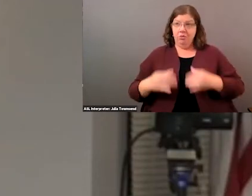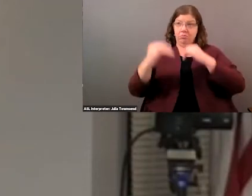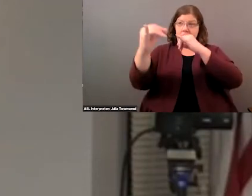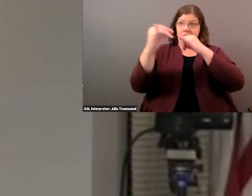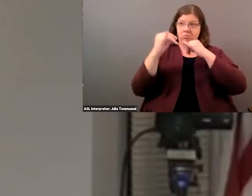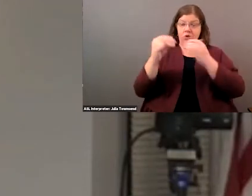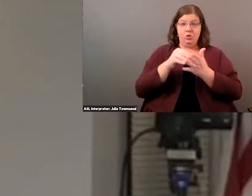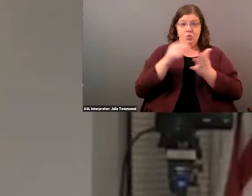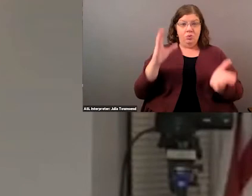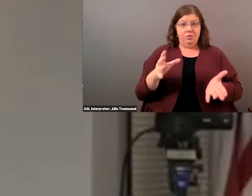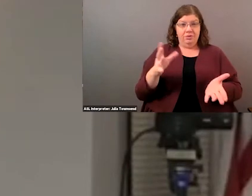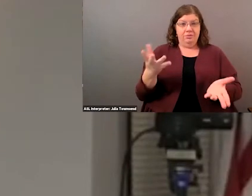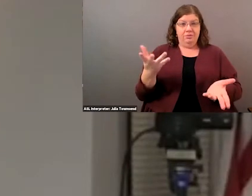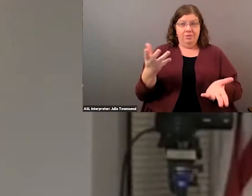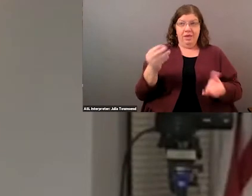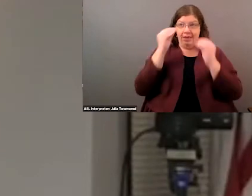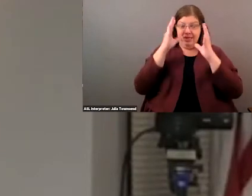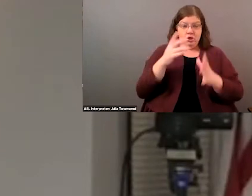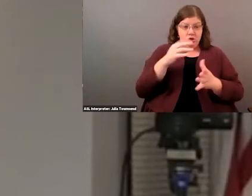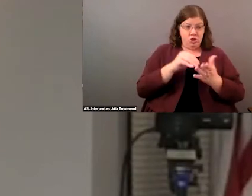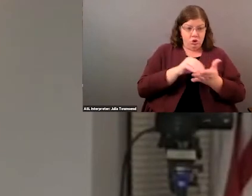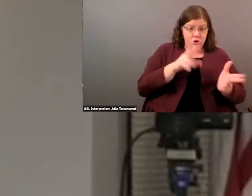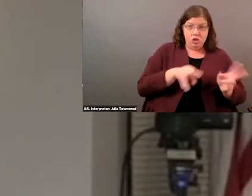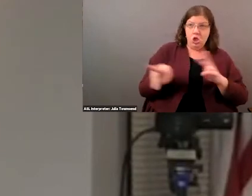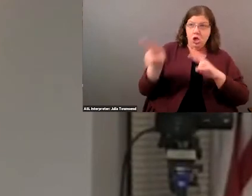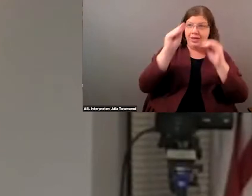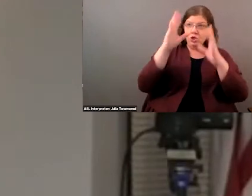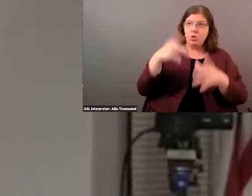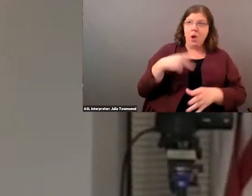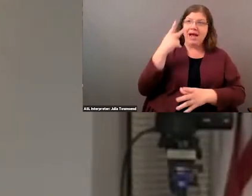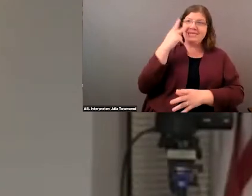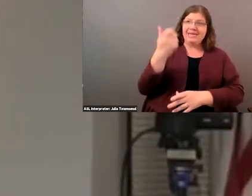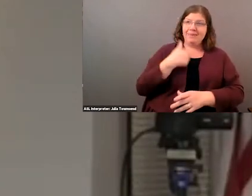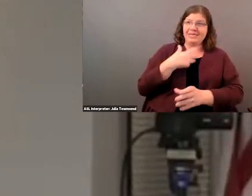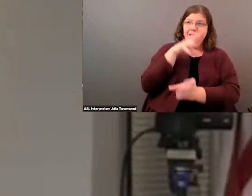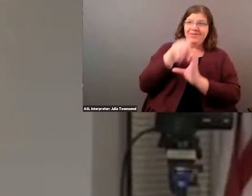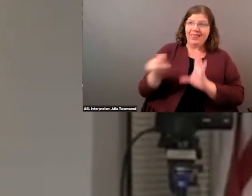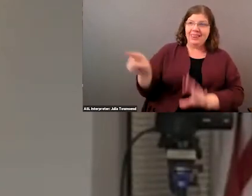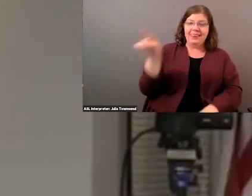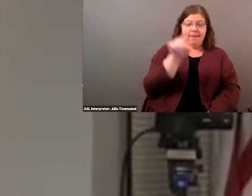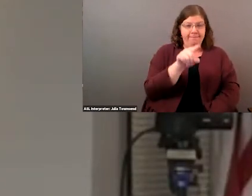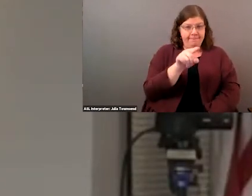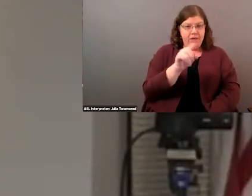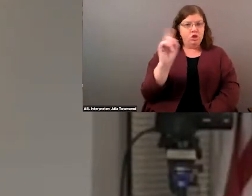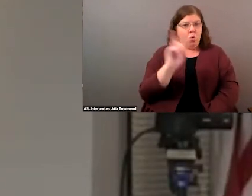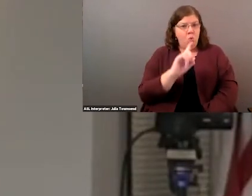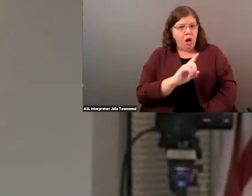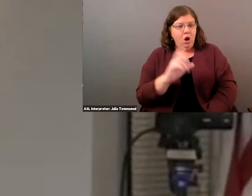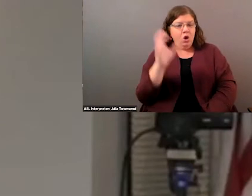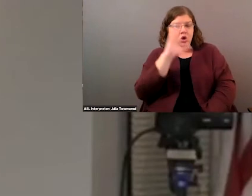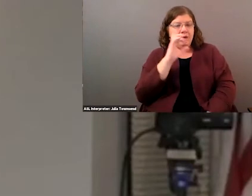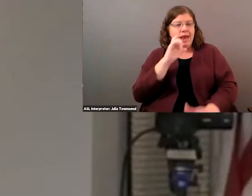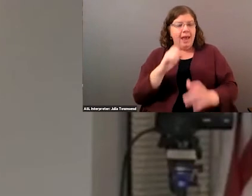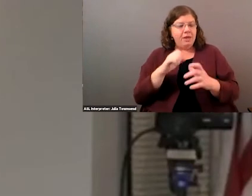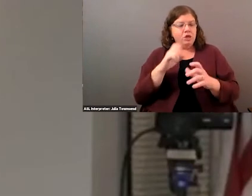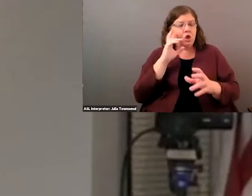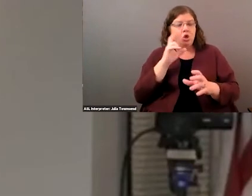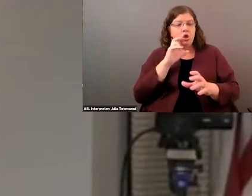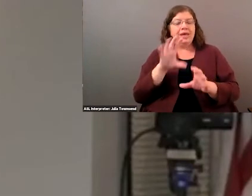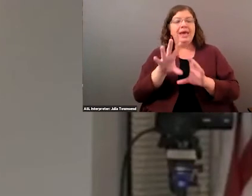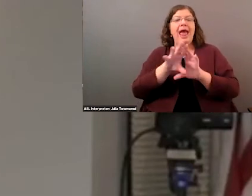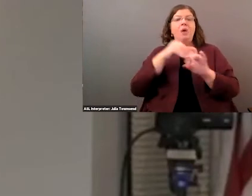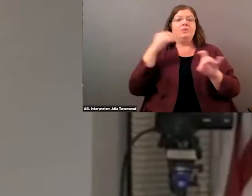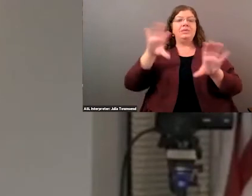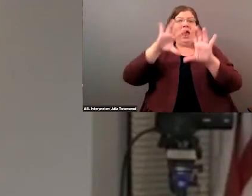you also then looking, how diverse are you looking outside that pool to make sure that along with the life experience and the ability to work